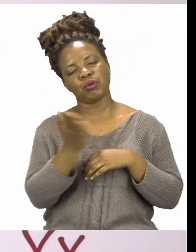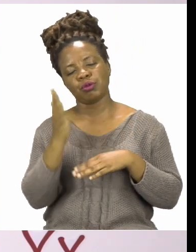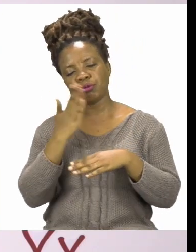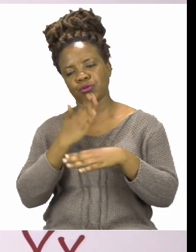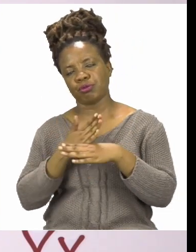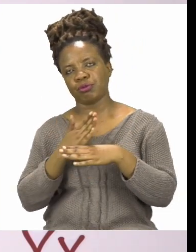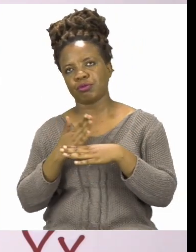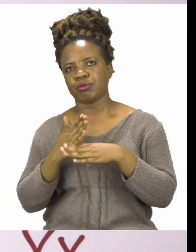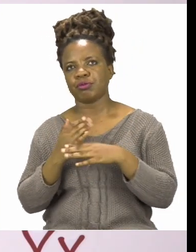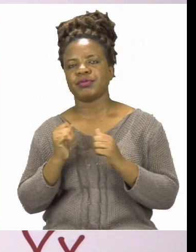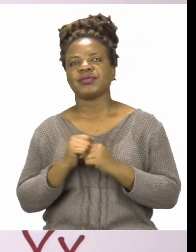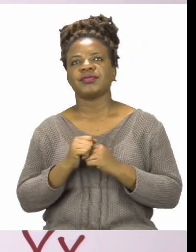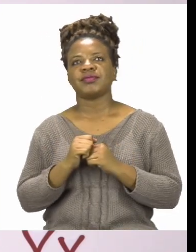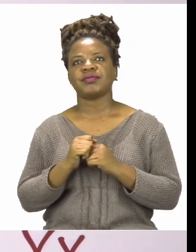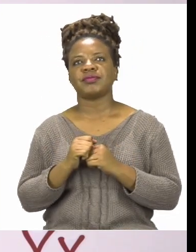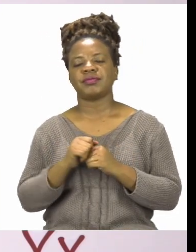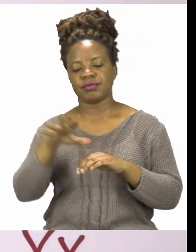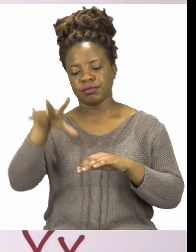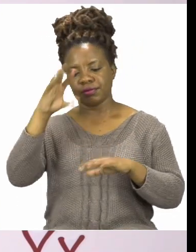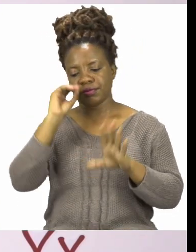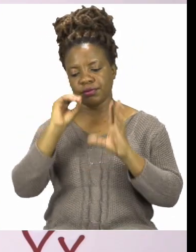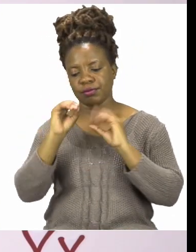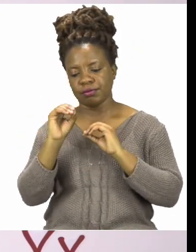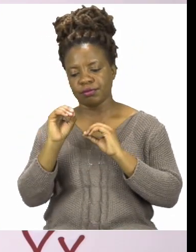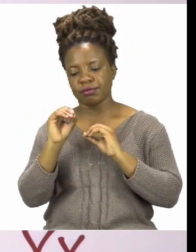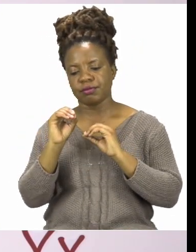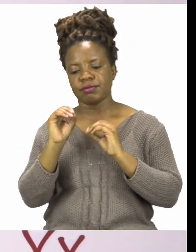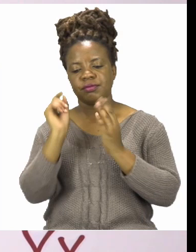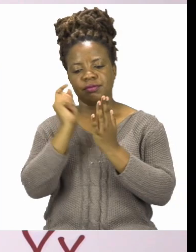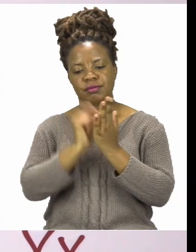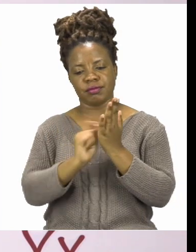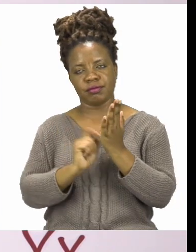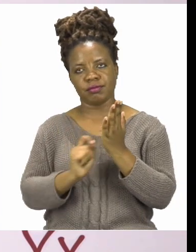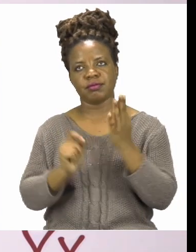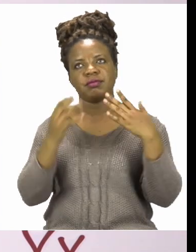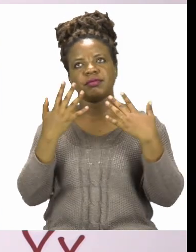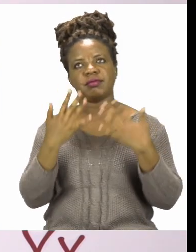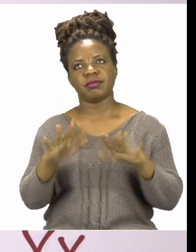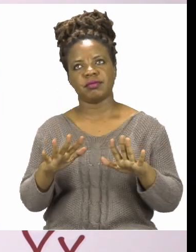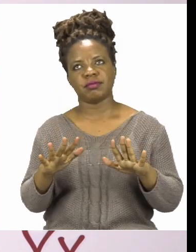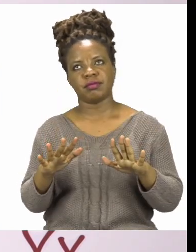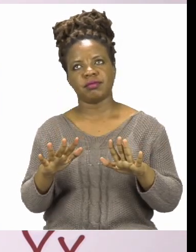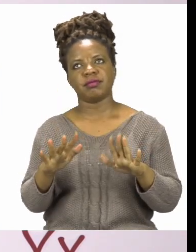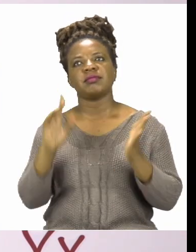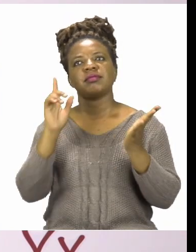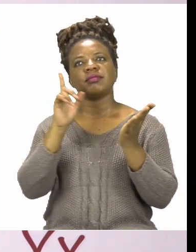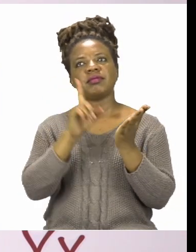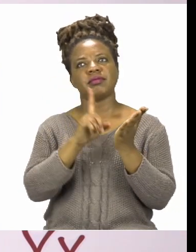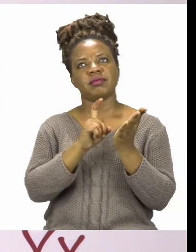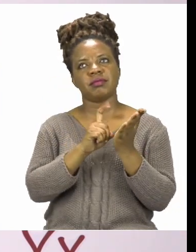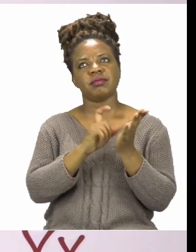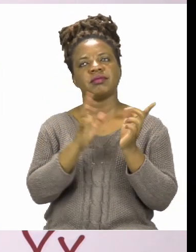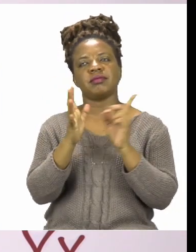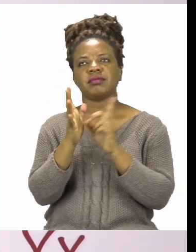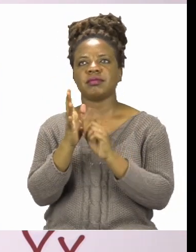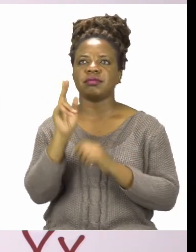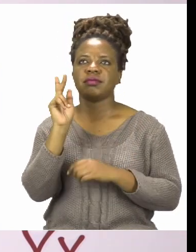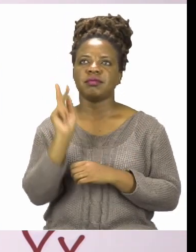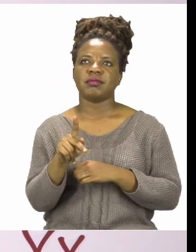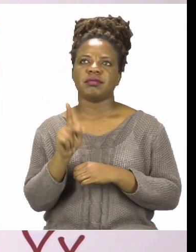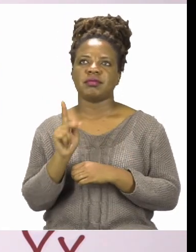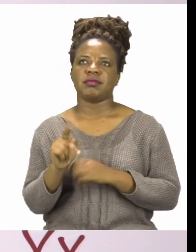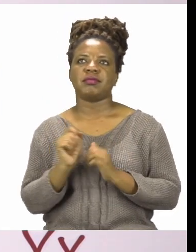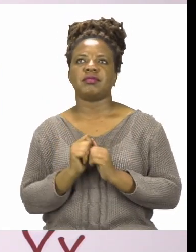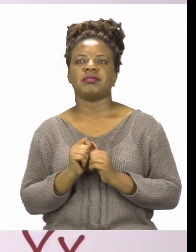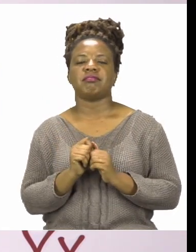work, we need to sanitize. Remember, when we sanitize, we're trying to be responsible by